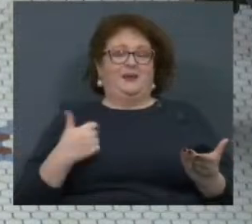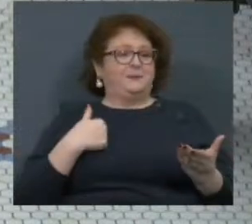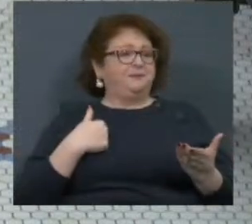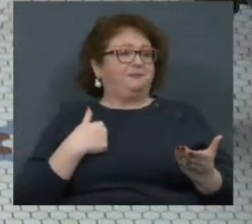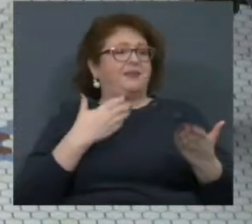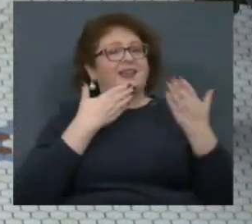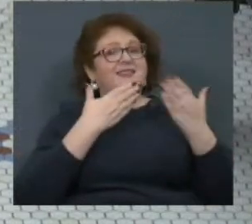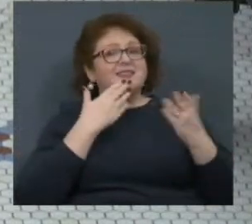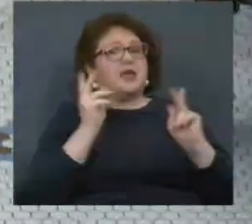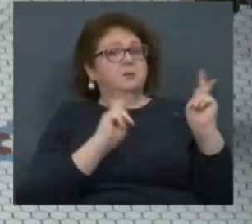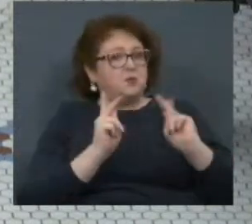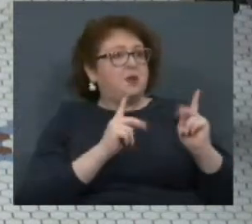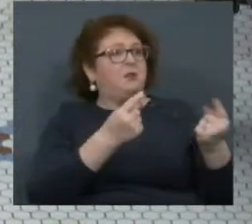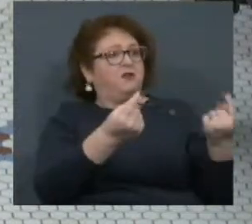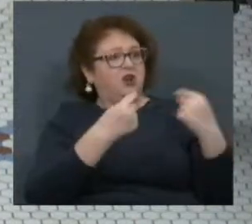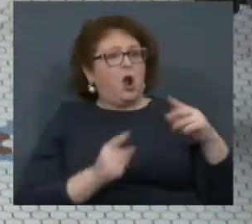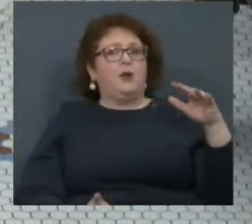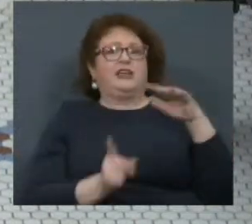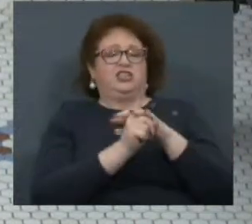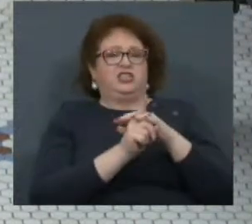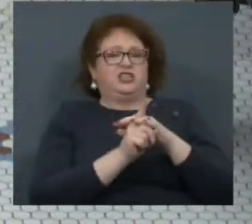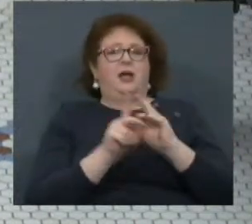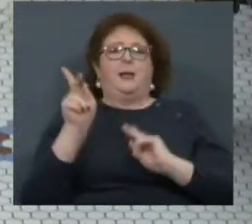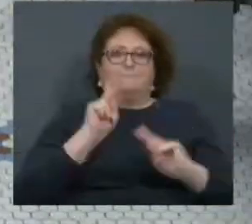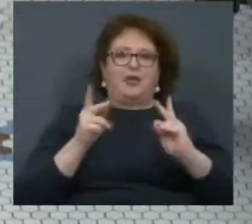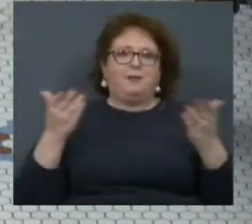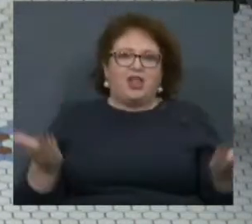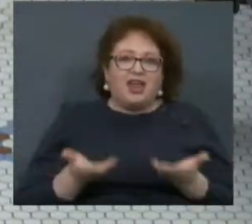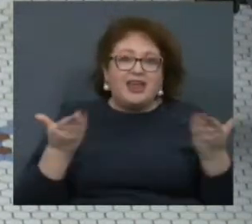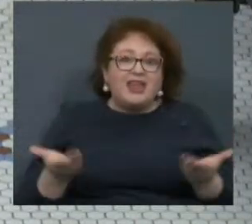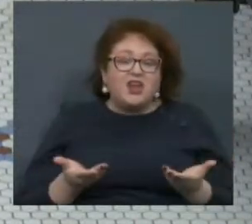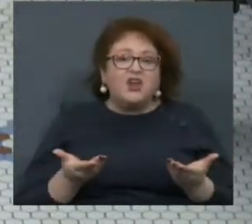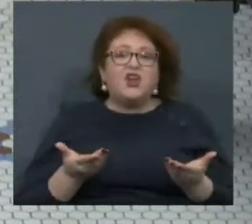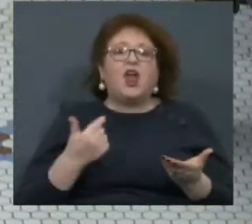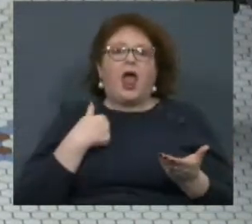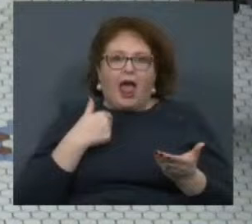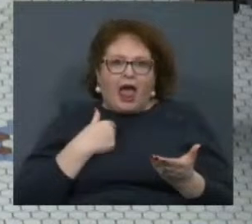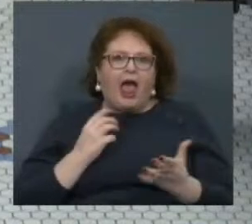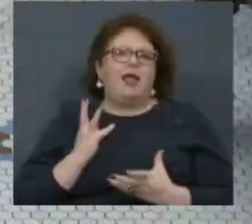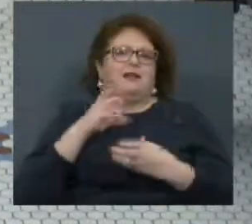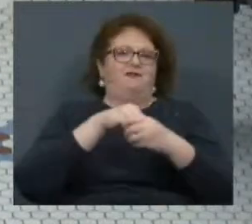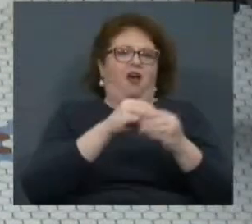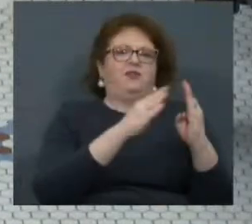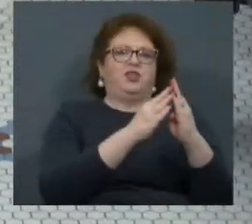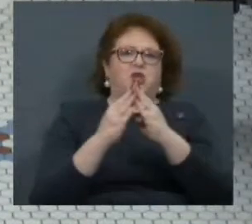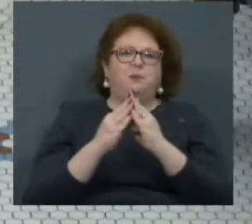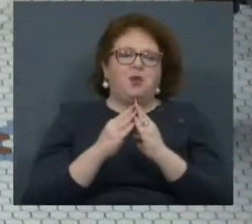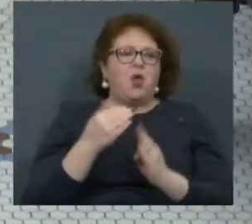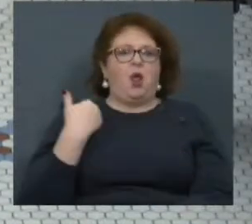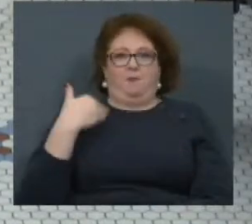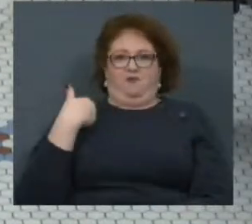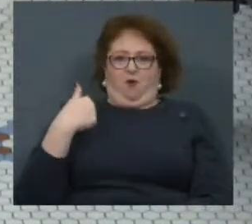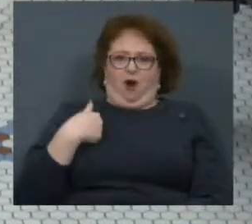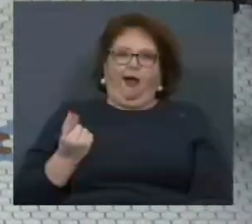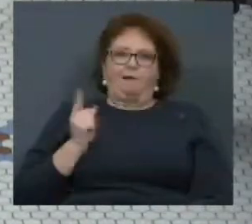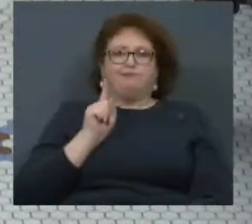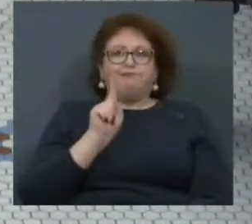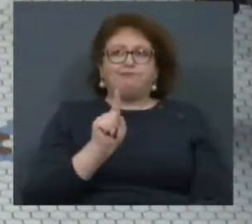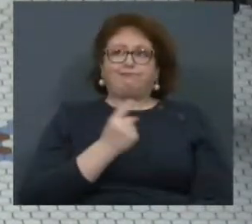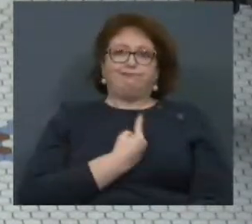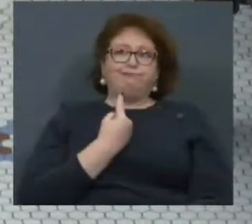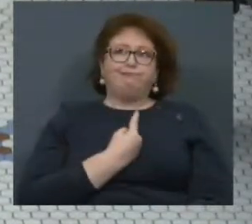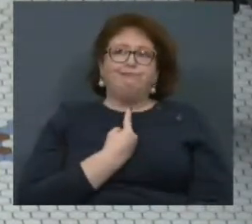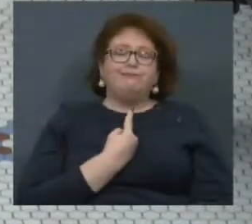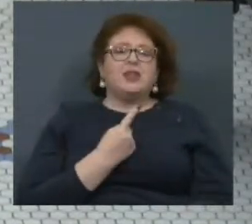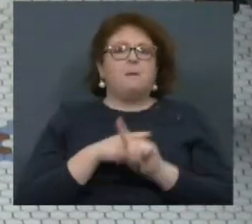coming. It's people here that I got out into the communities and engaged. It used to be me standing up here by myself. I engage people